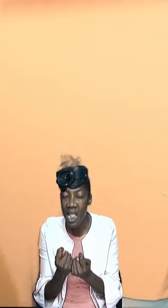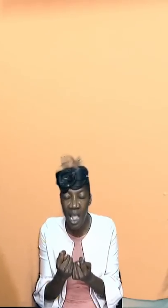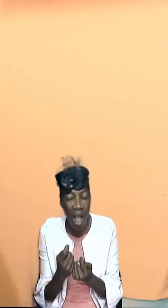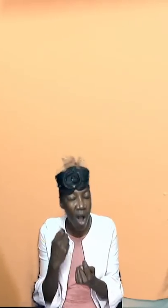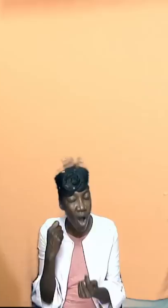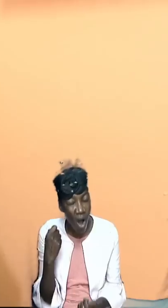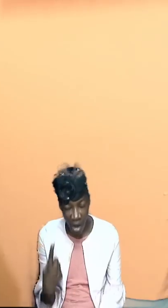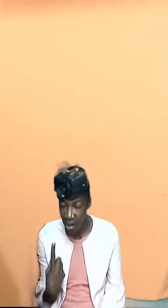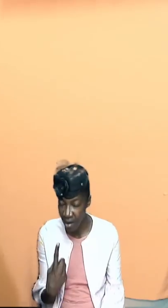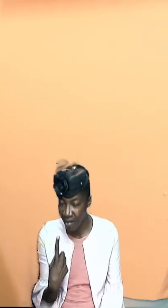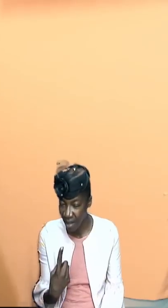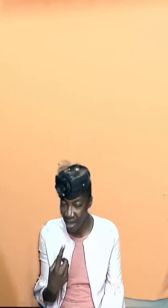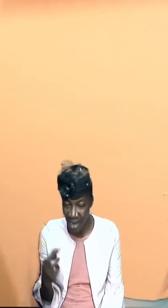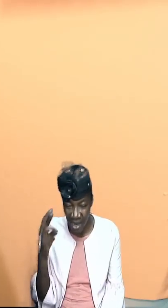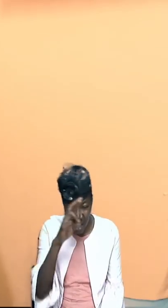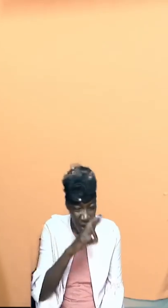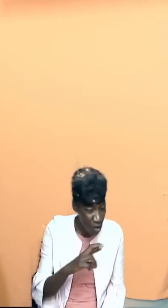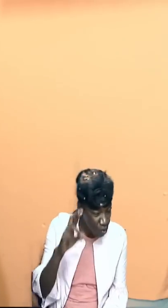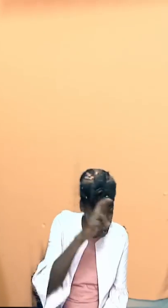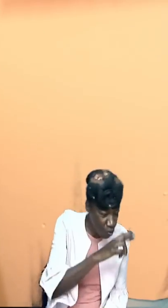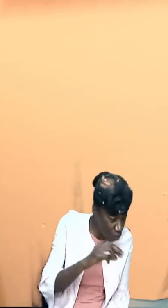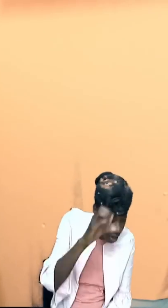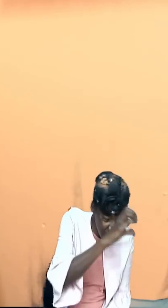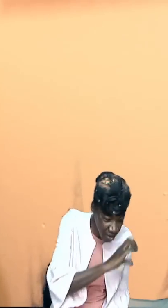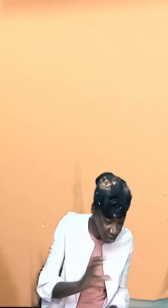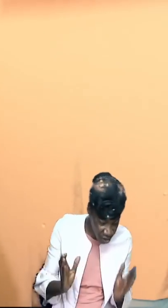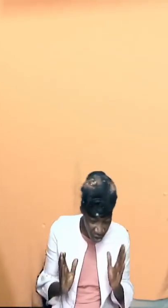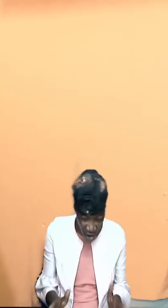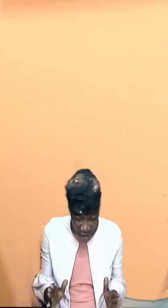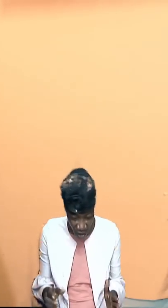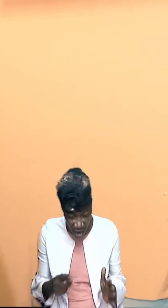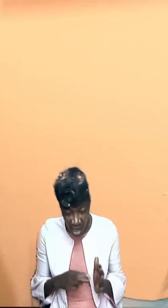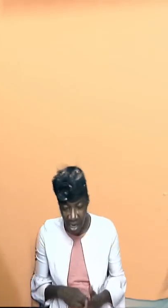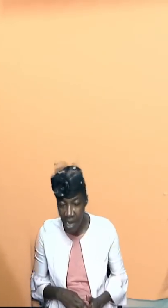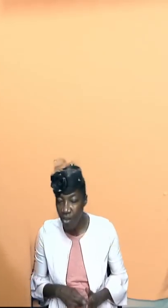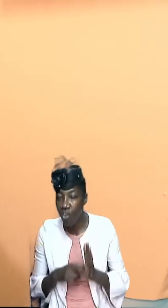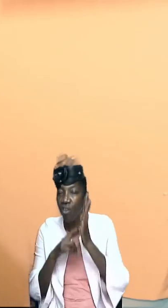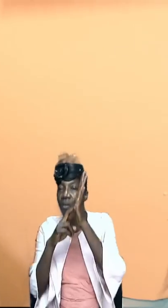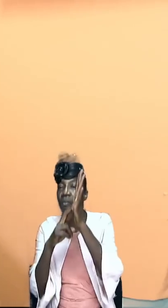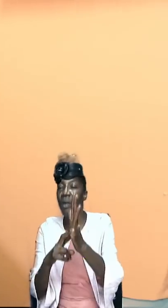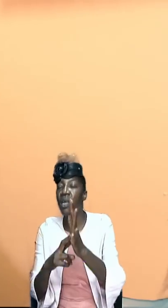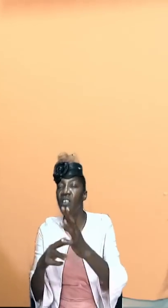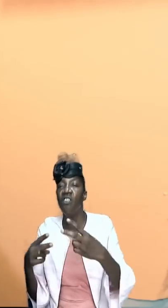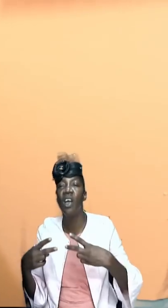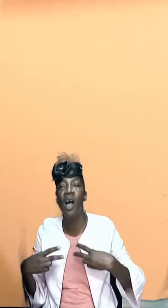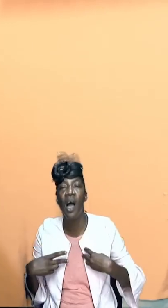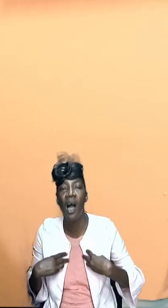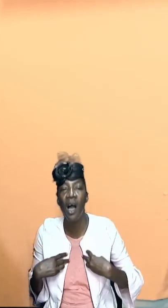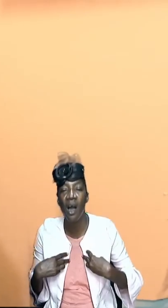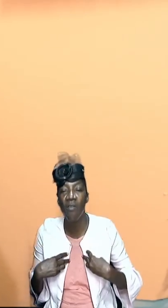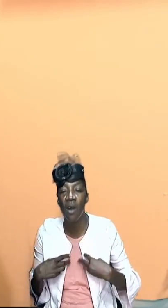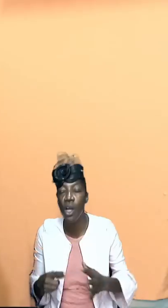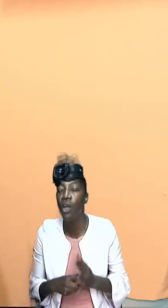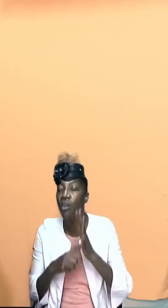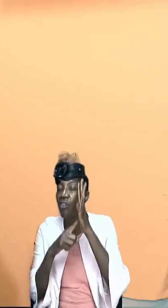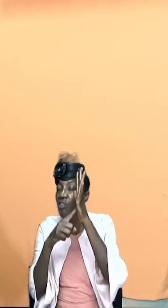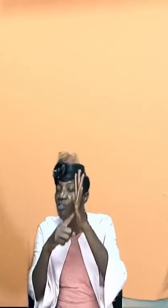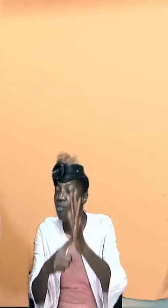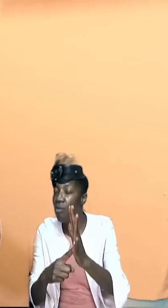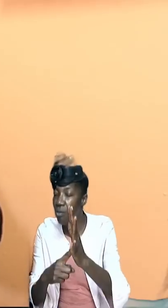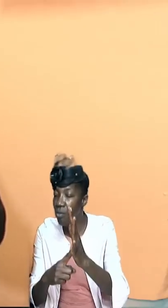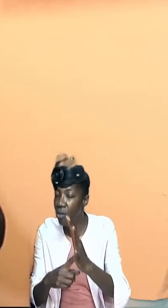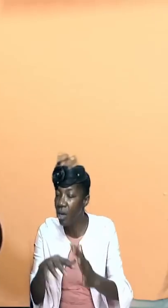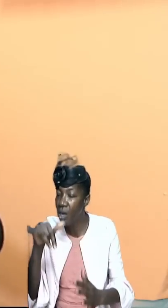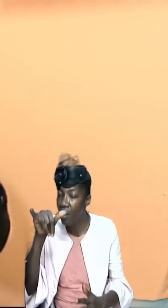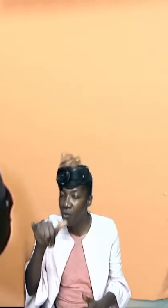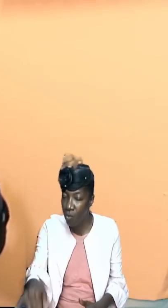analysis, research, and then their submission, have outlined that